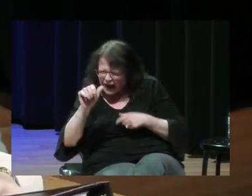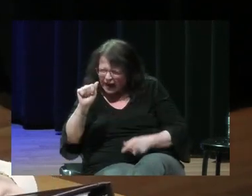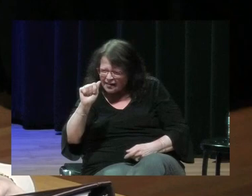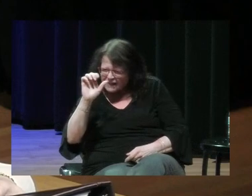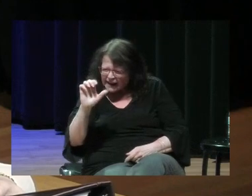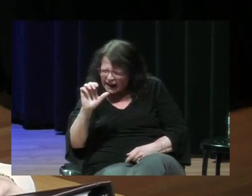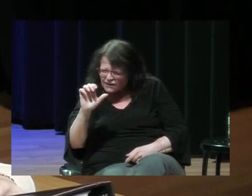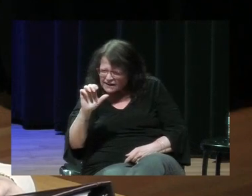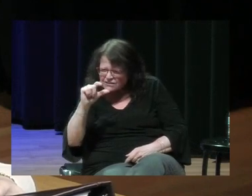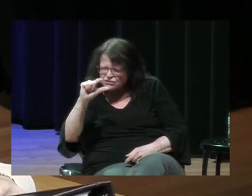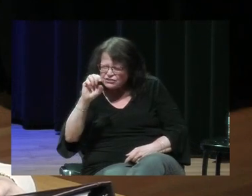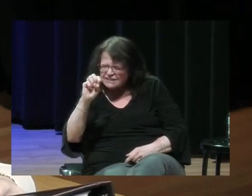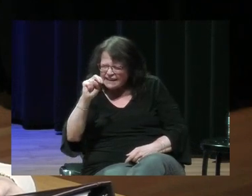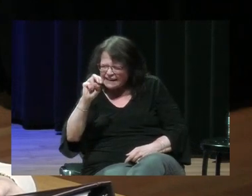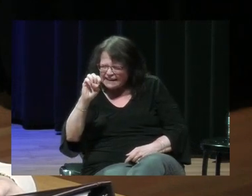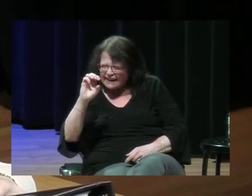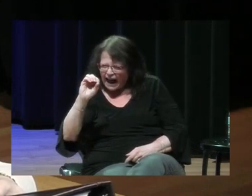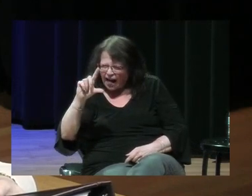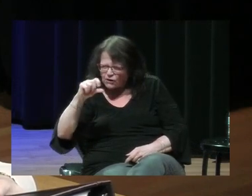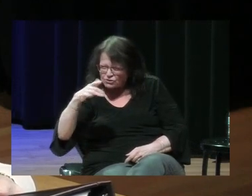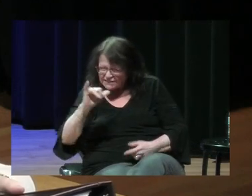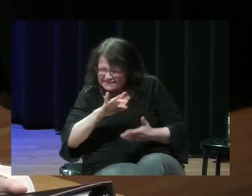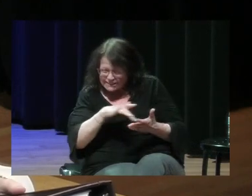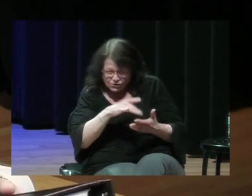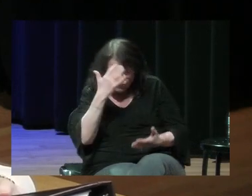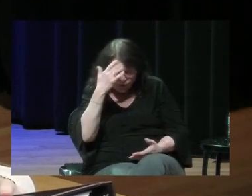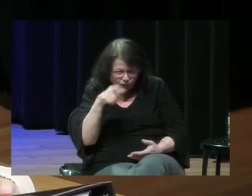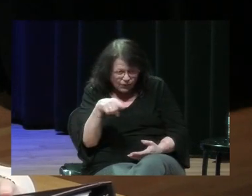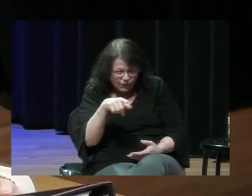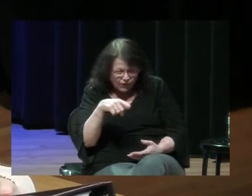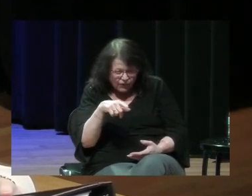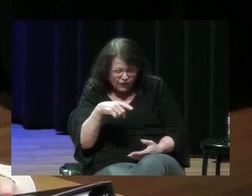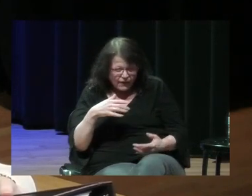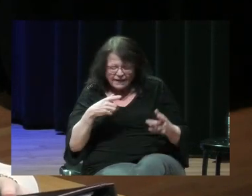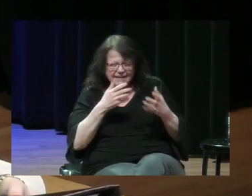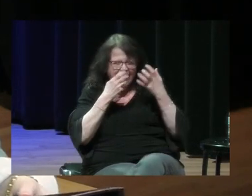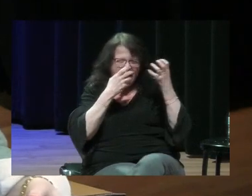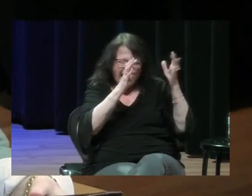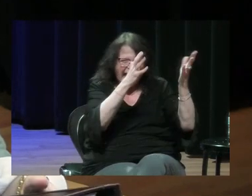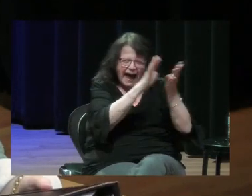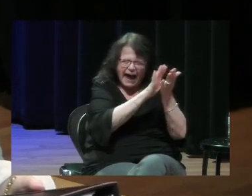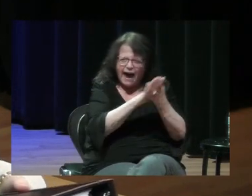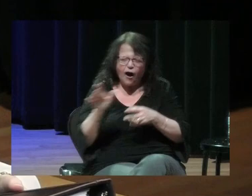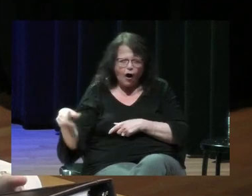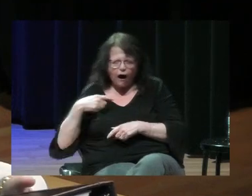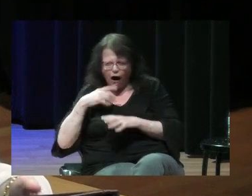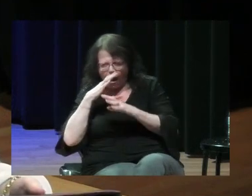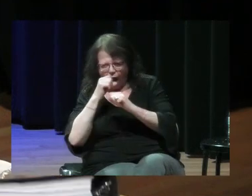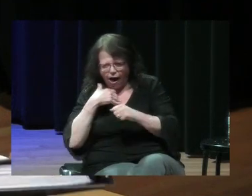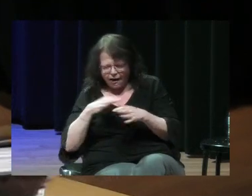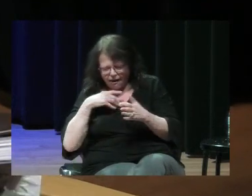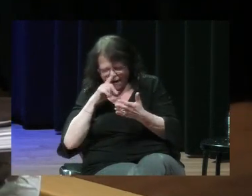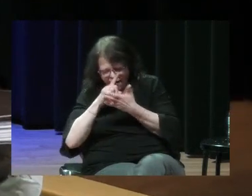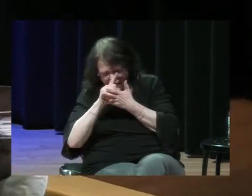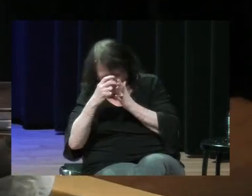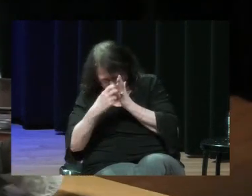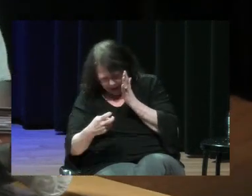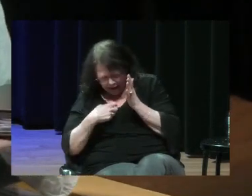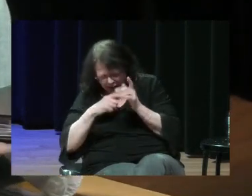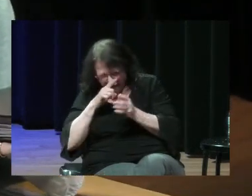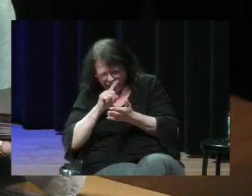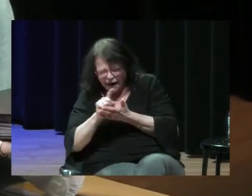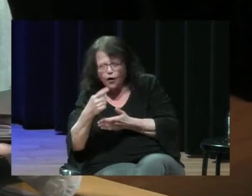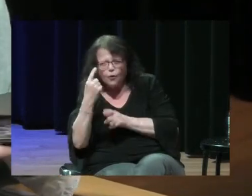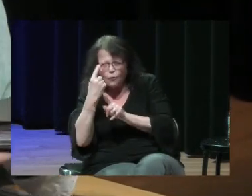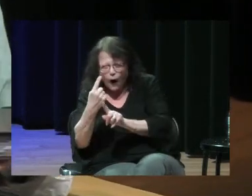County's Genealogy Center? I'm obsessed. They had to drag me out of there. I asked them about one ancestor, and they made